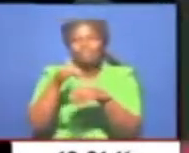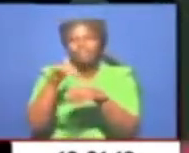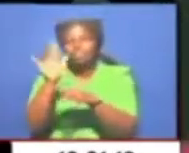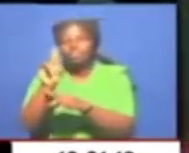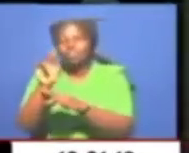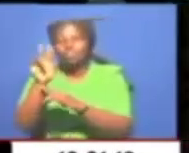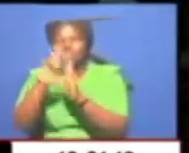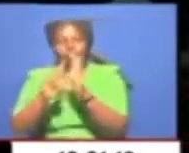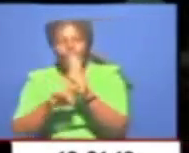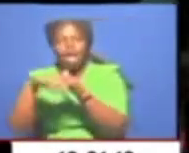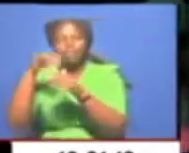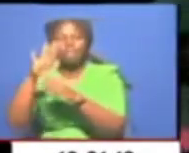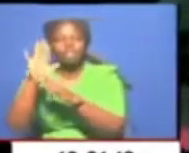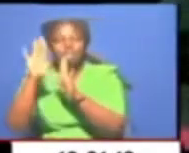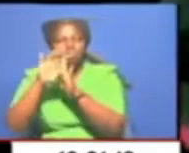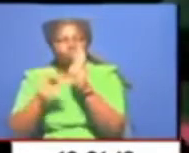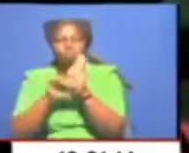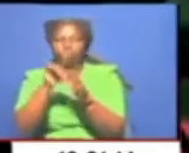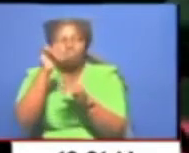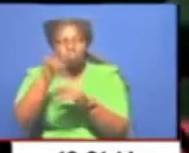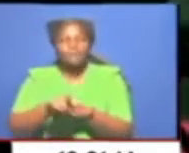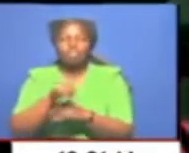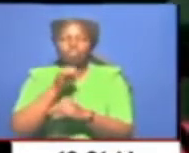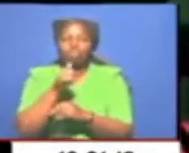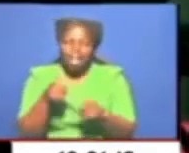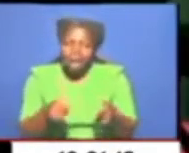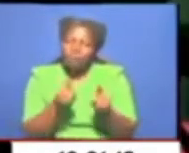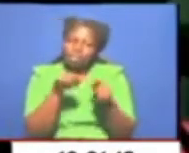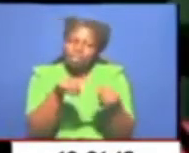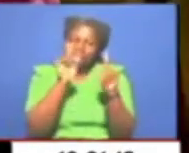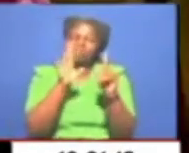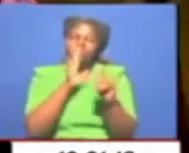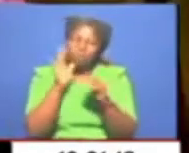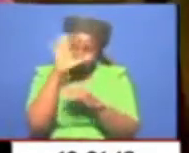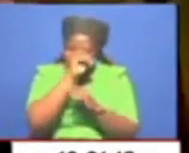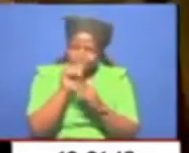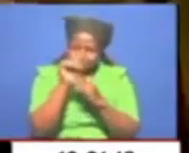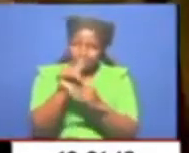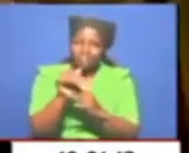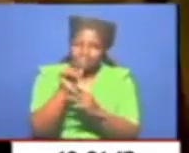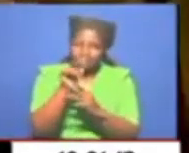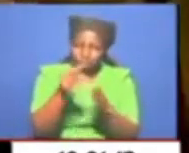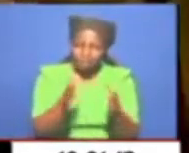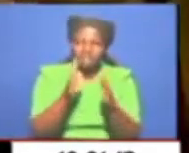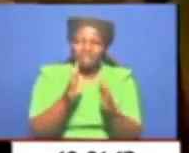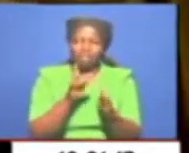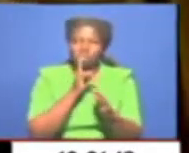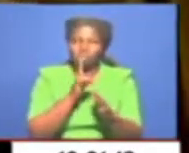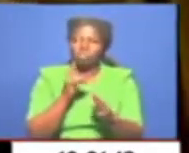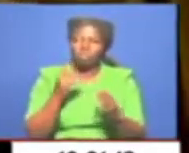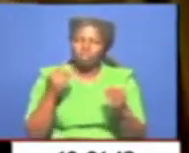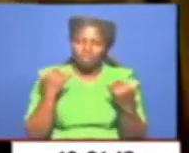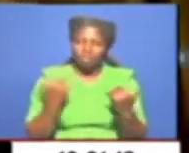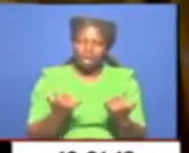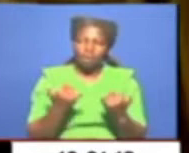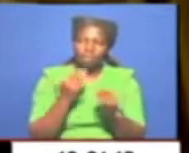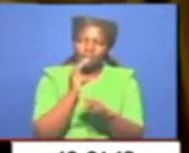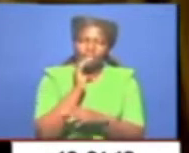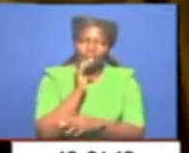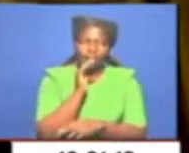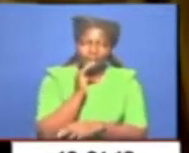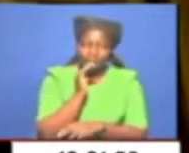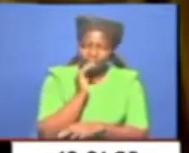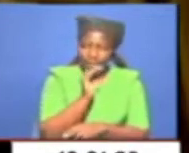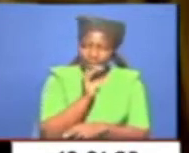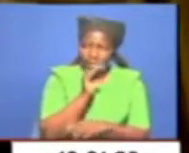not allow yourself to be misled on that particular path they're trying to lead us. In fact, they're calling upon the case, the Bellevue